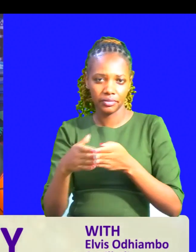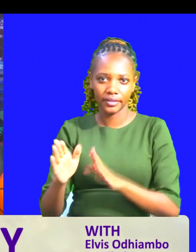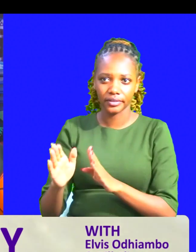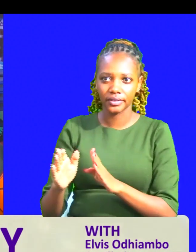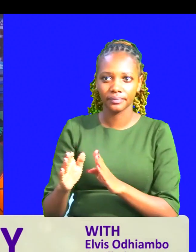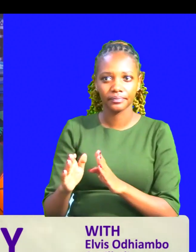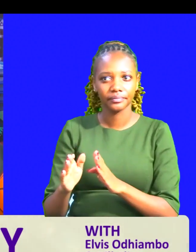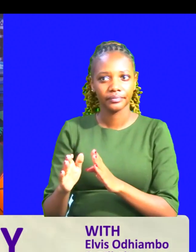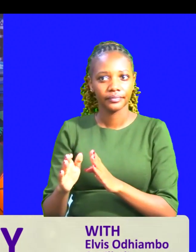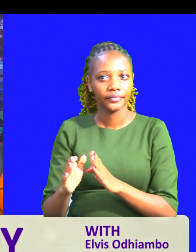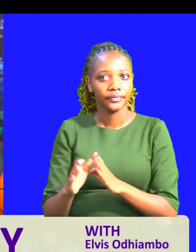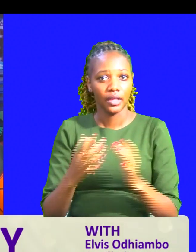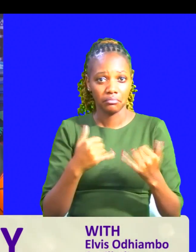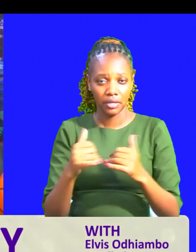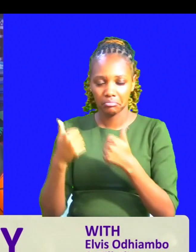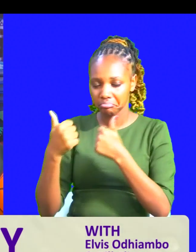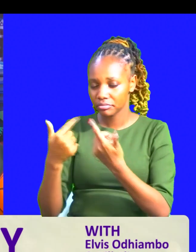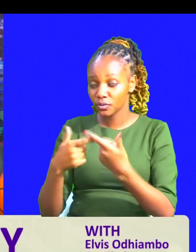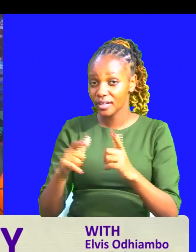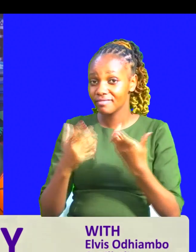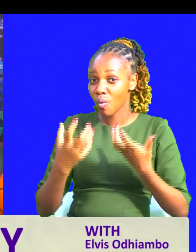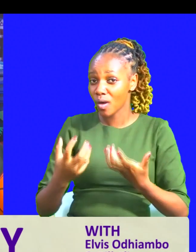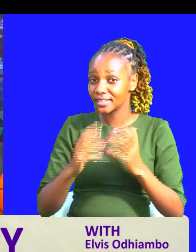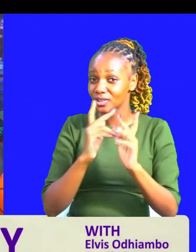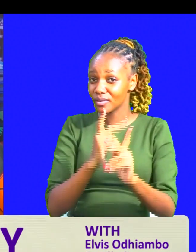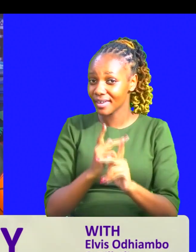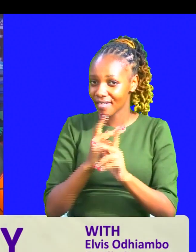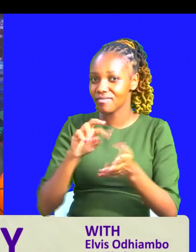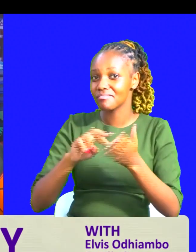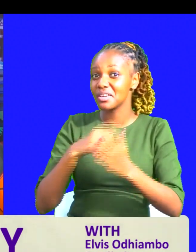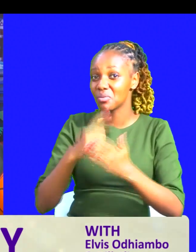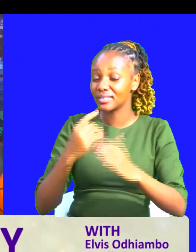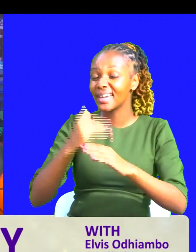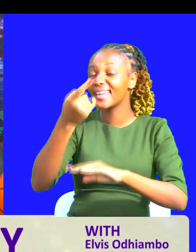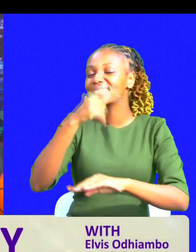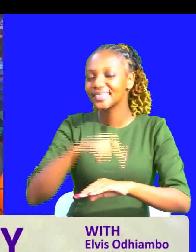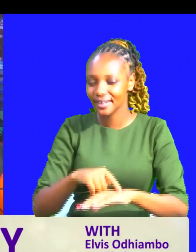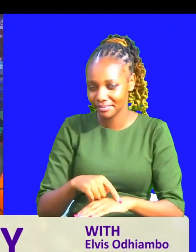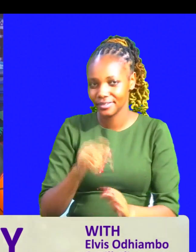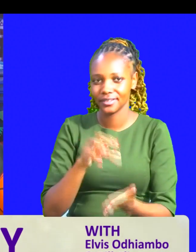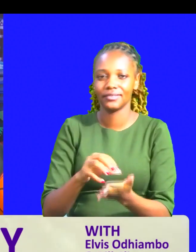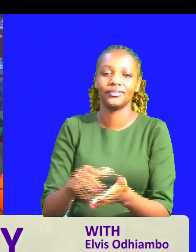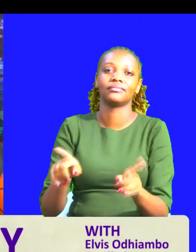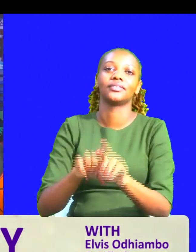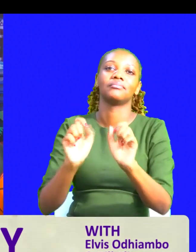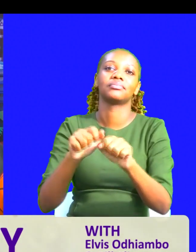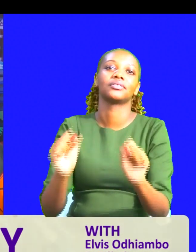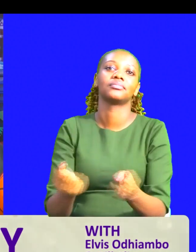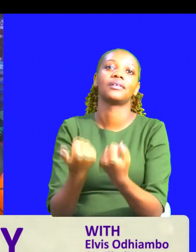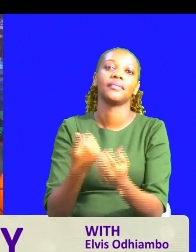So if Wazito are not really careful, they might find themselves in a similar situation again the next season, or